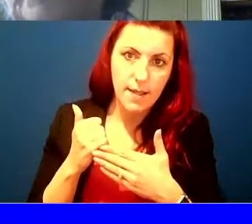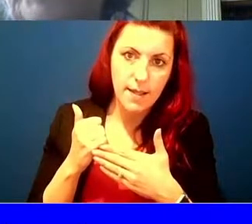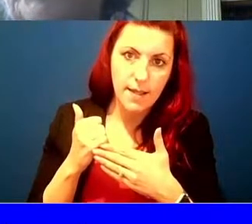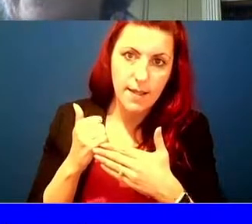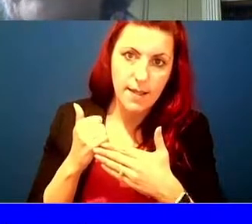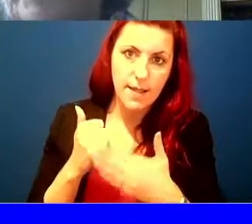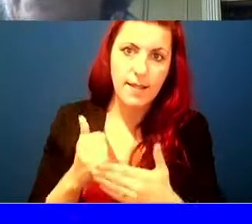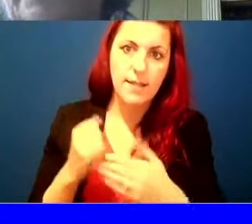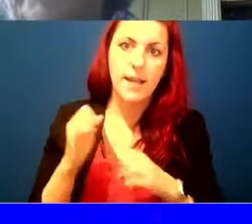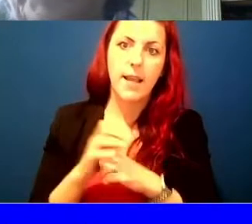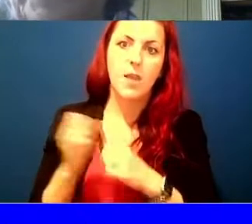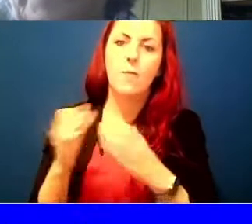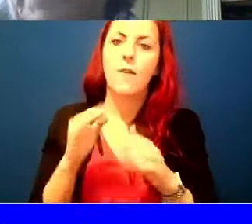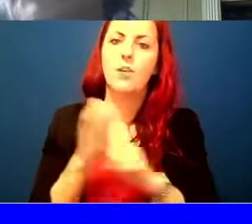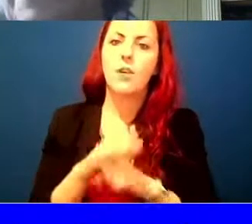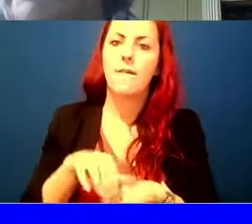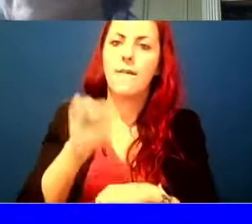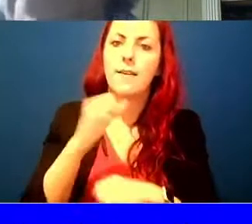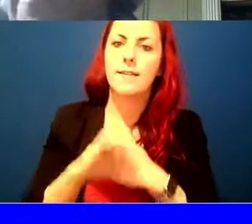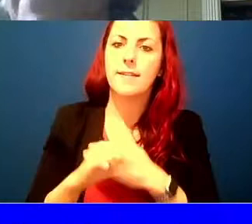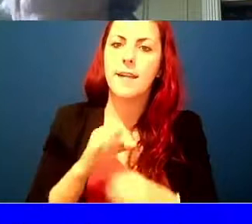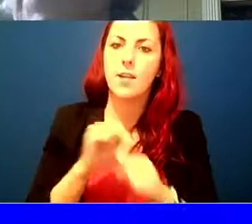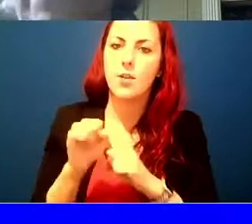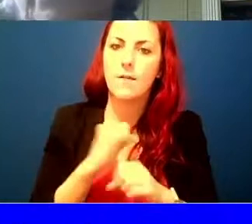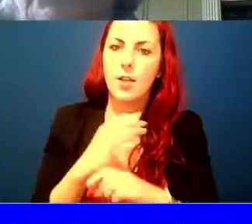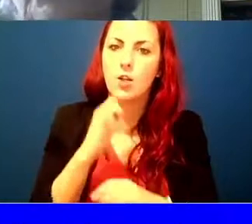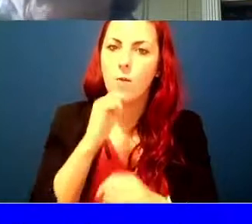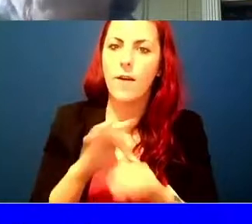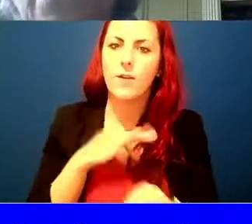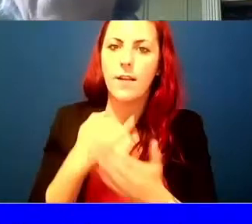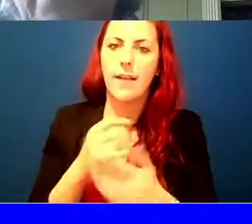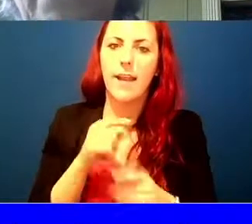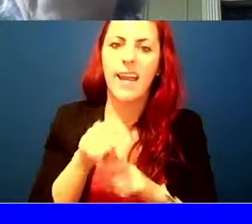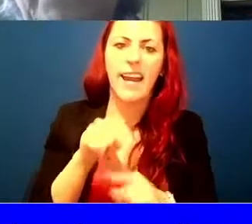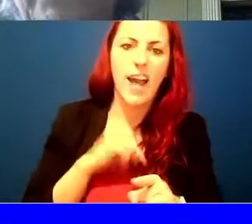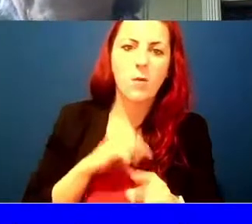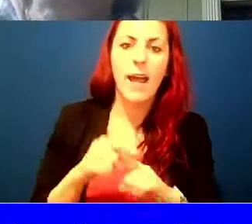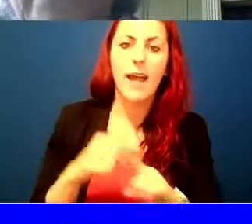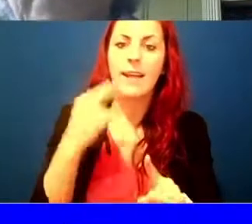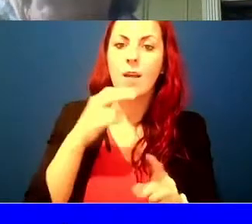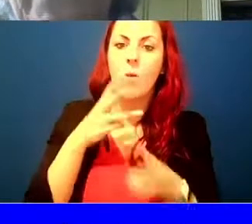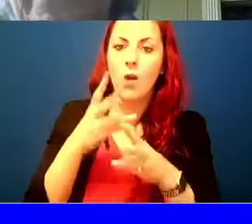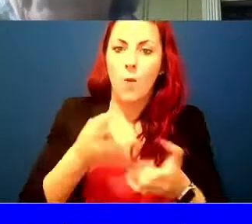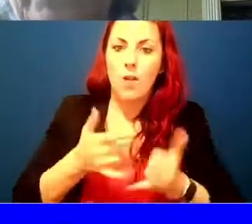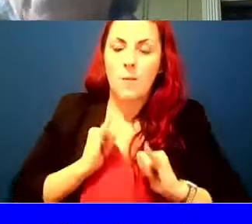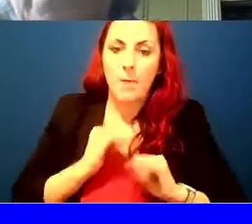we don't find ourselves dipping in and out and being like coercive control